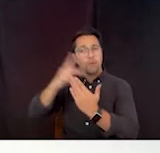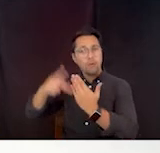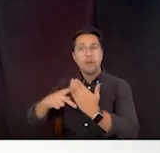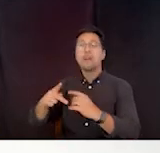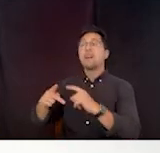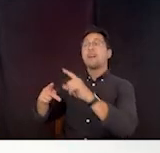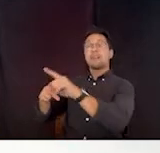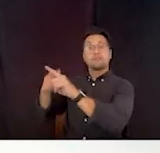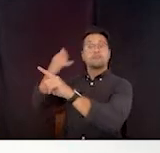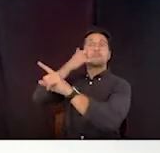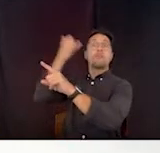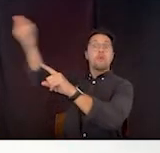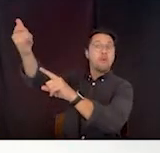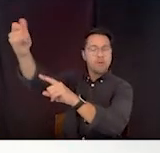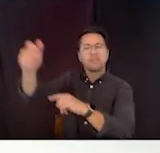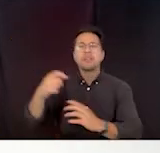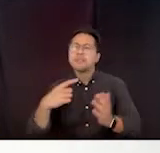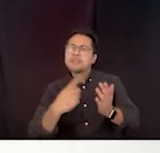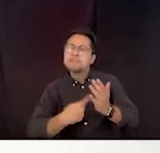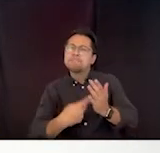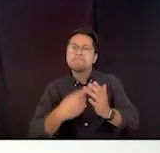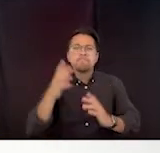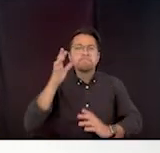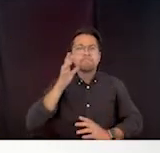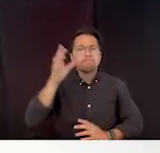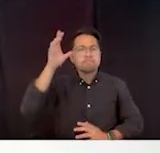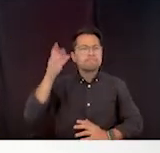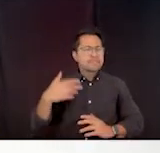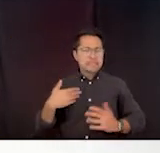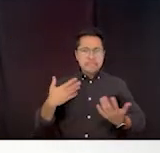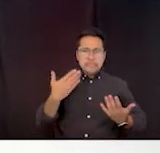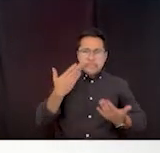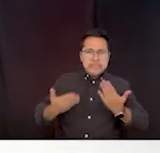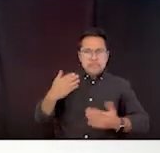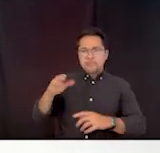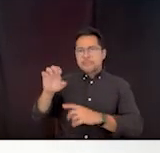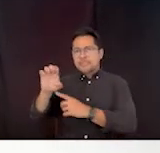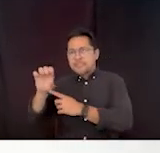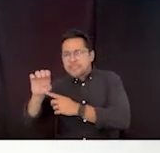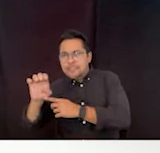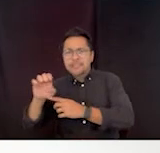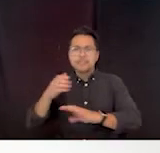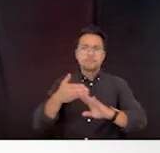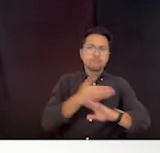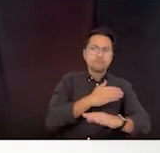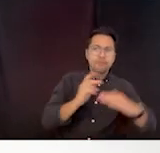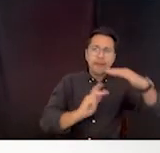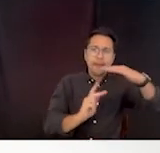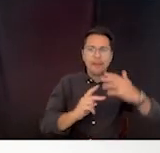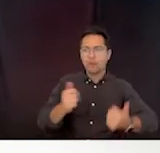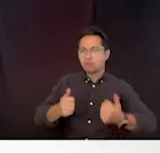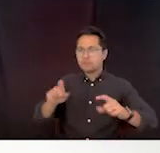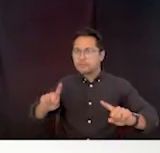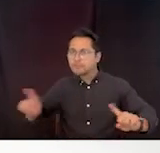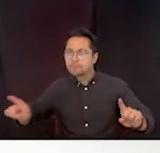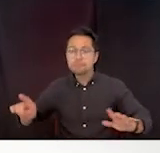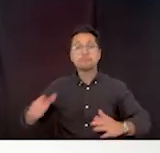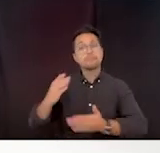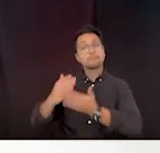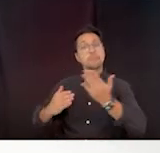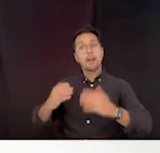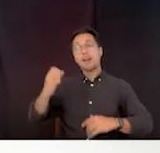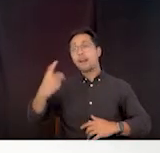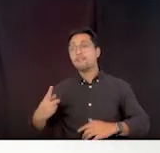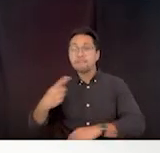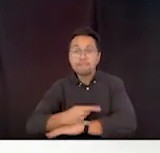call. And sometimes parents aren't sure if they want to go the ESC pre-K route. Those programs can look different school to school. Some of them may be half-day programs. Some